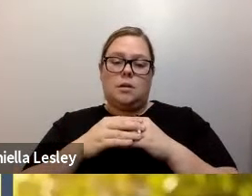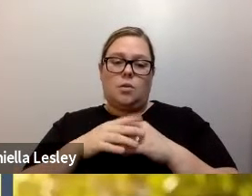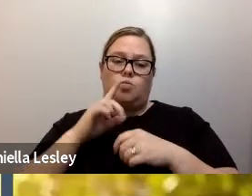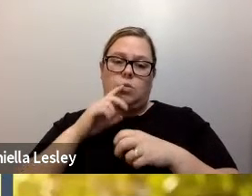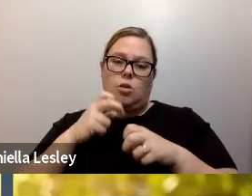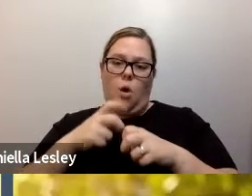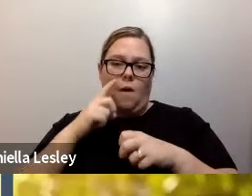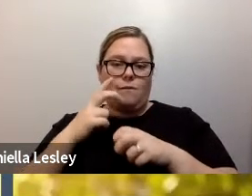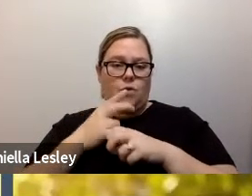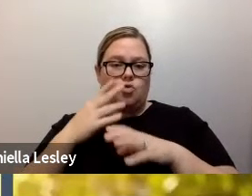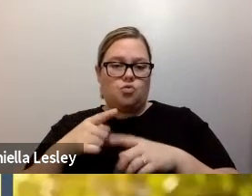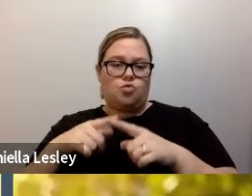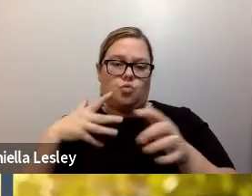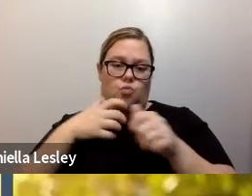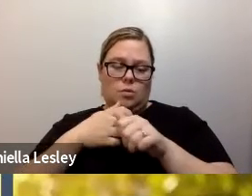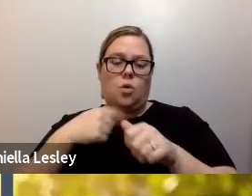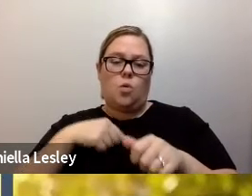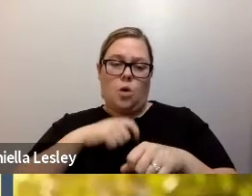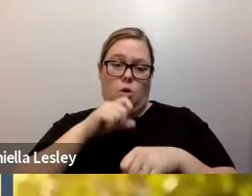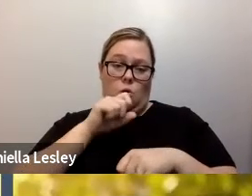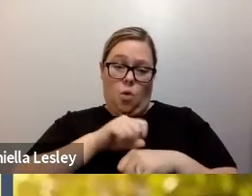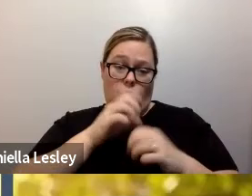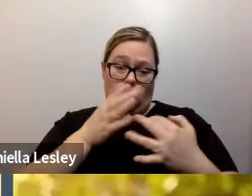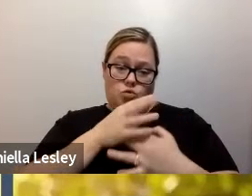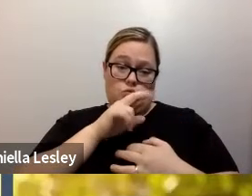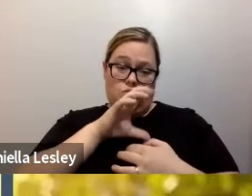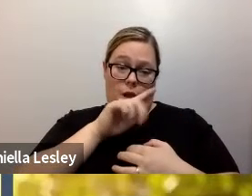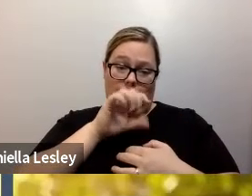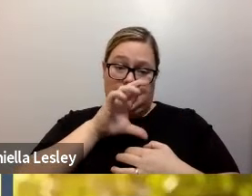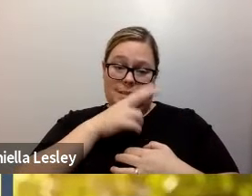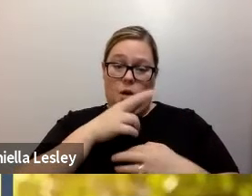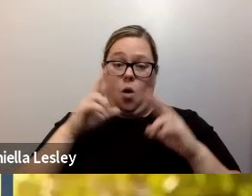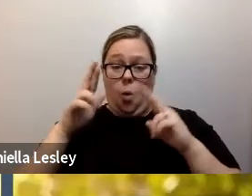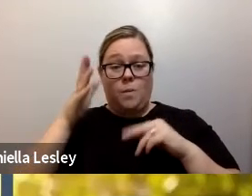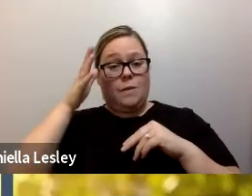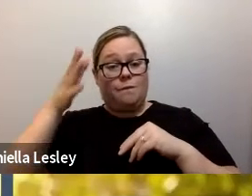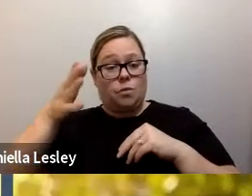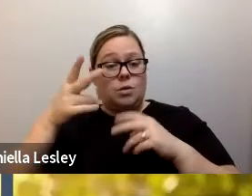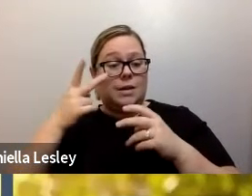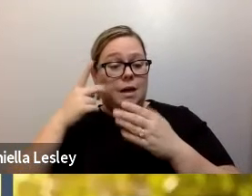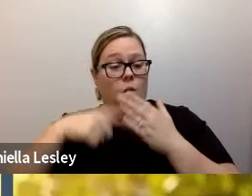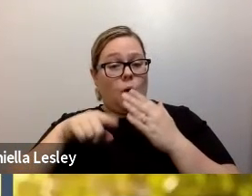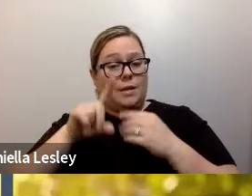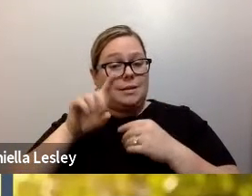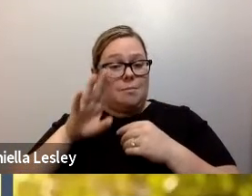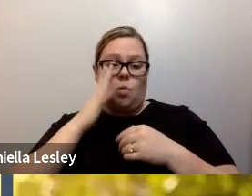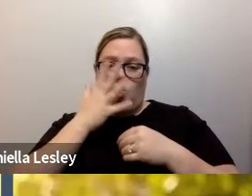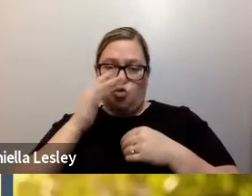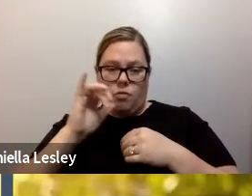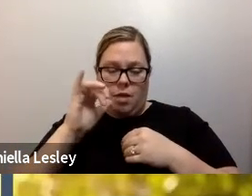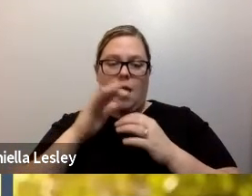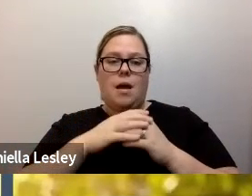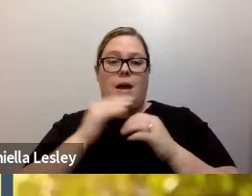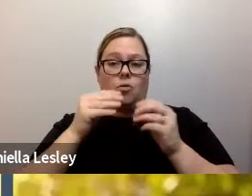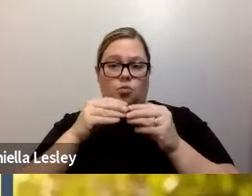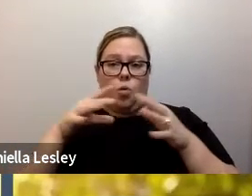So through working with RECTech, we look forward to the future of what this database will look like and